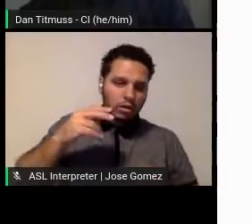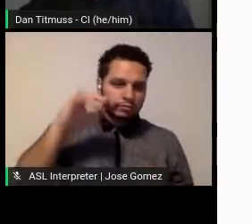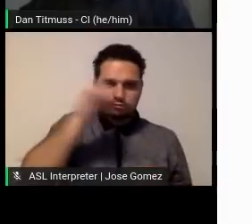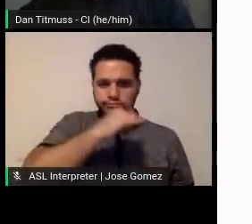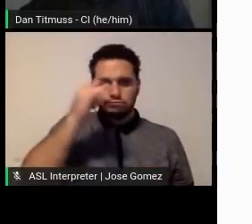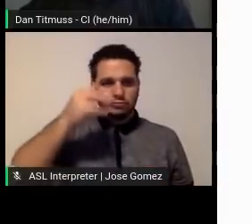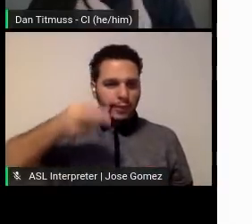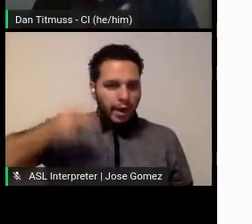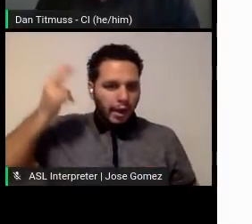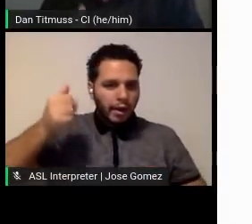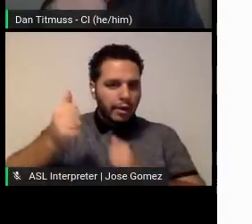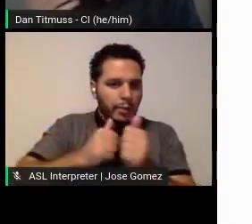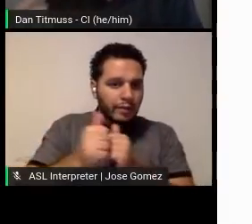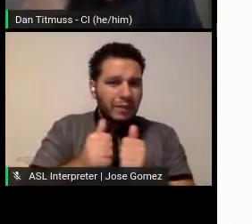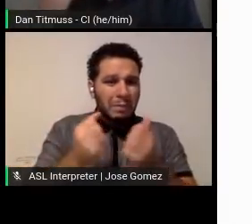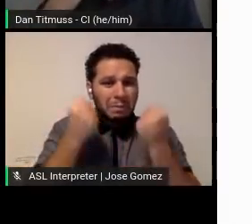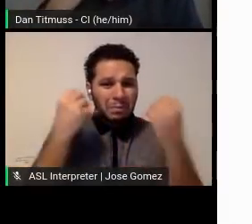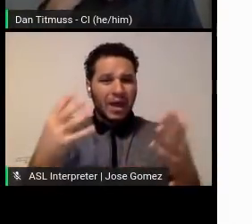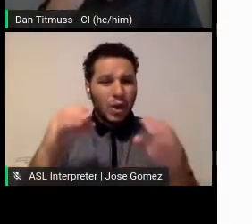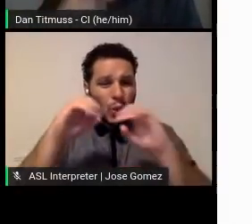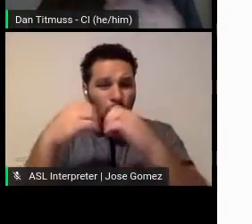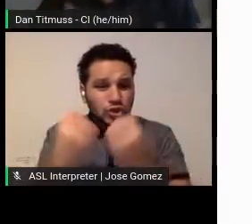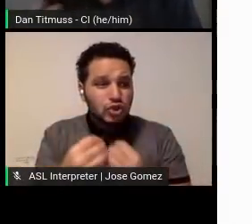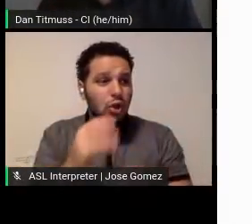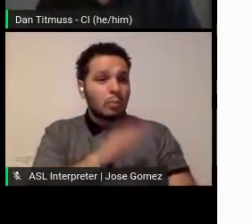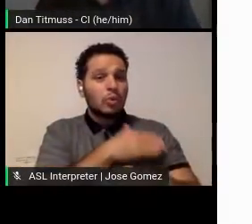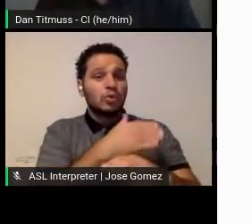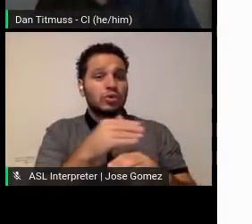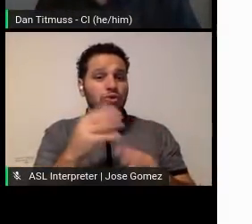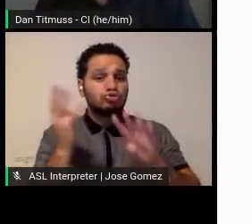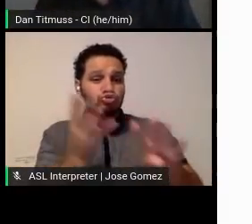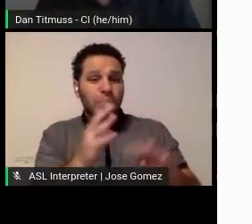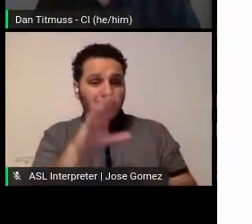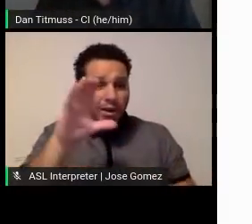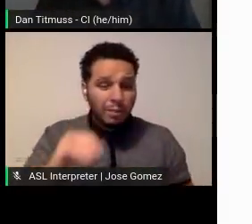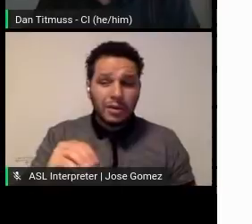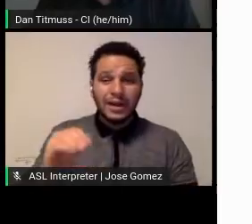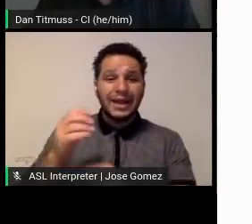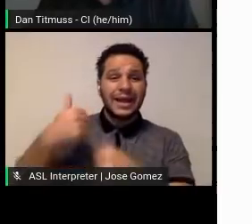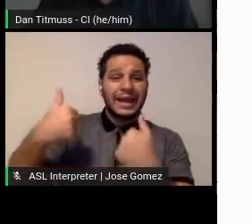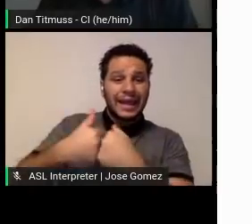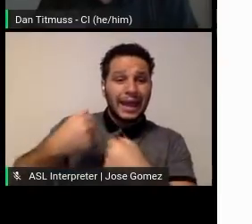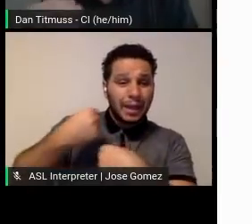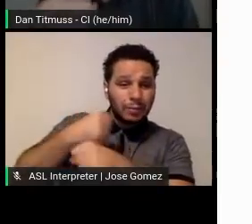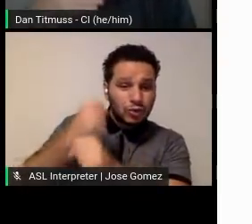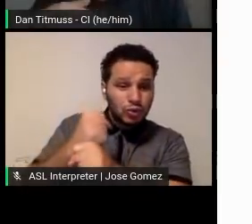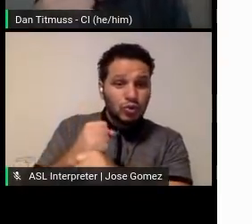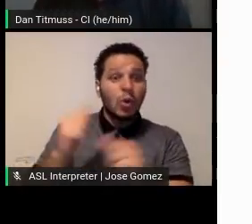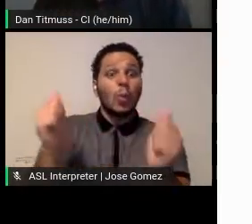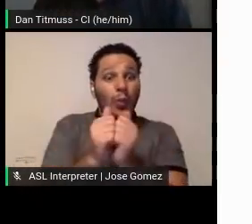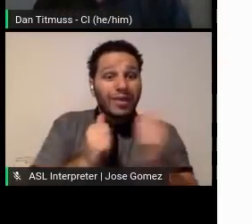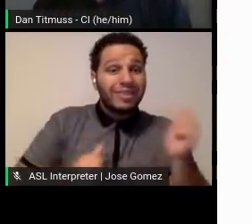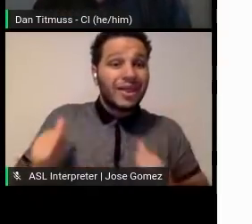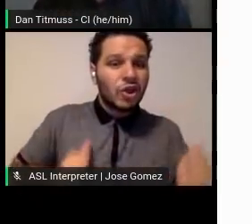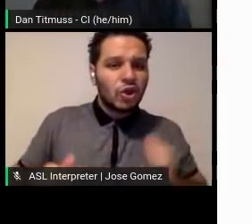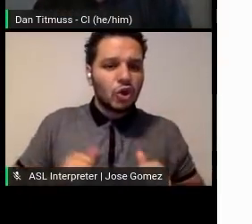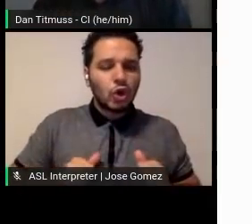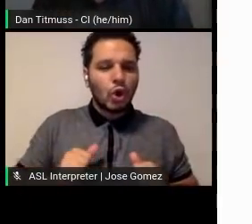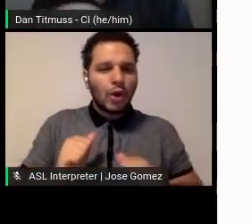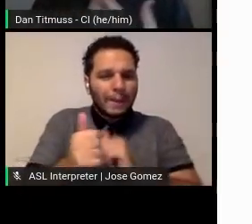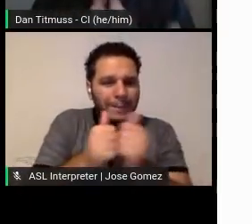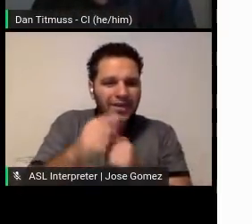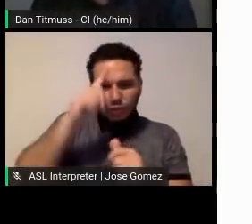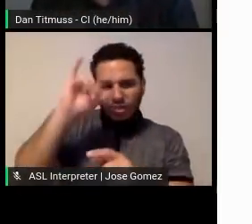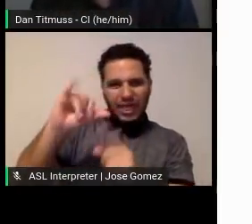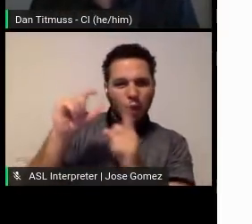bunch of organizations, including music streaming companies, video game producers, alongside other theaters who are trying to rank for this term,